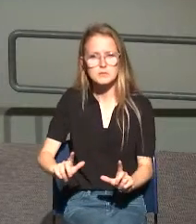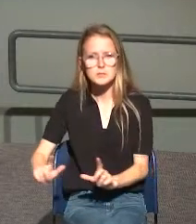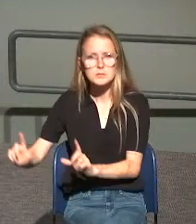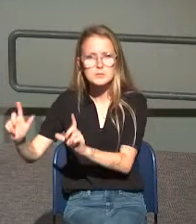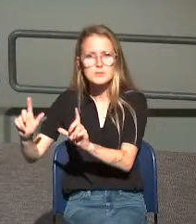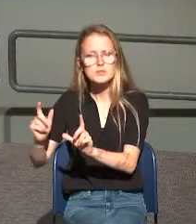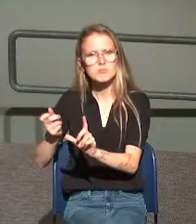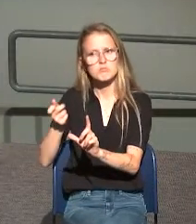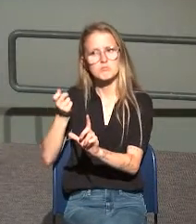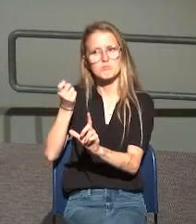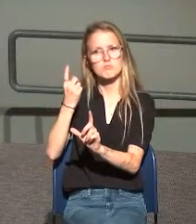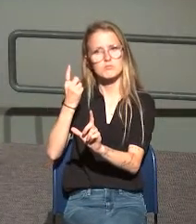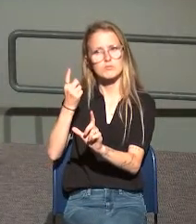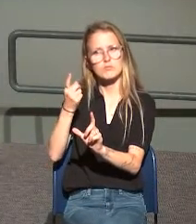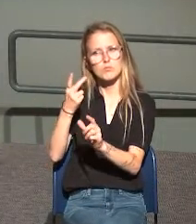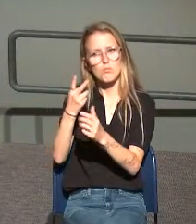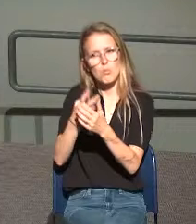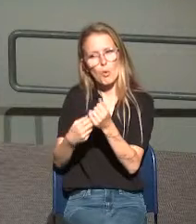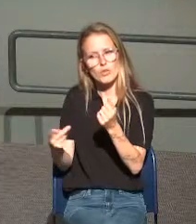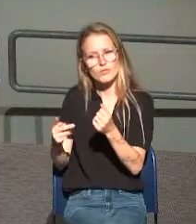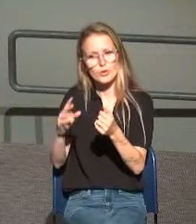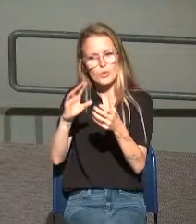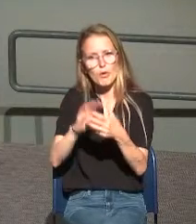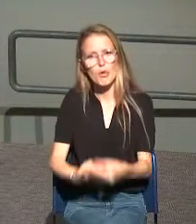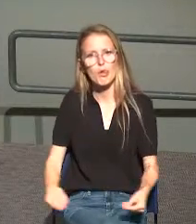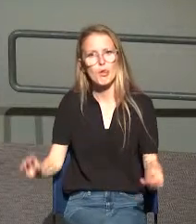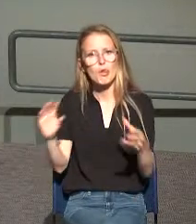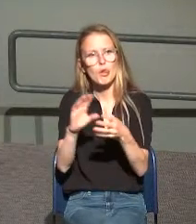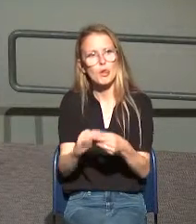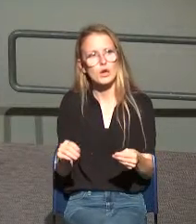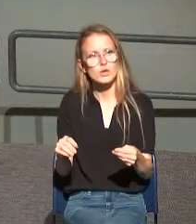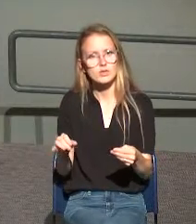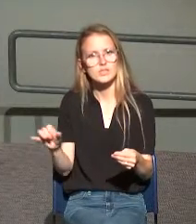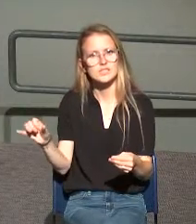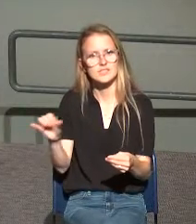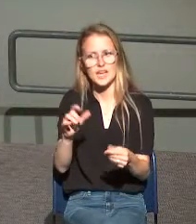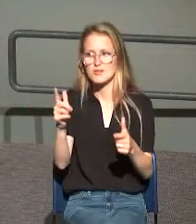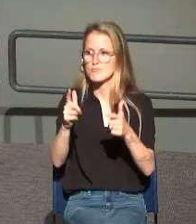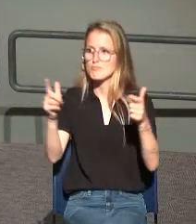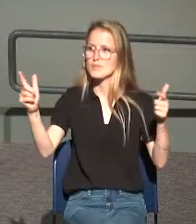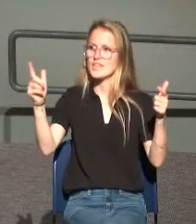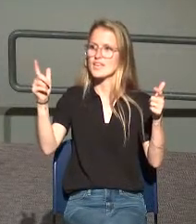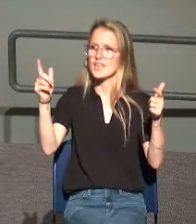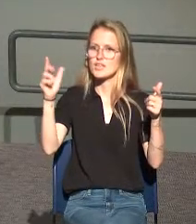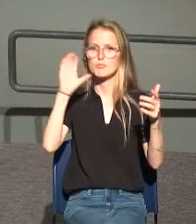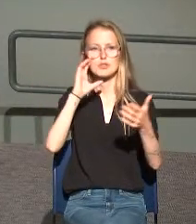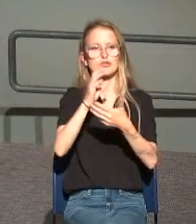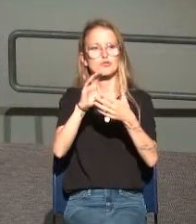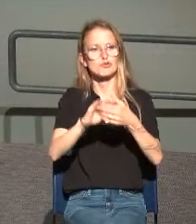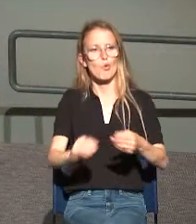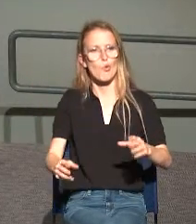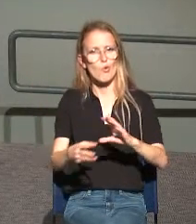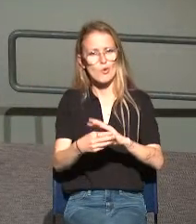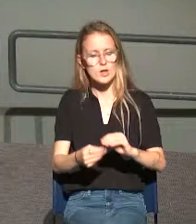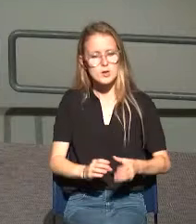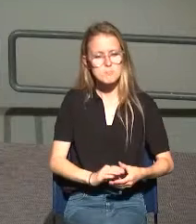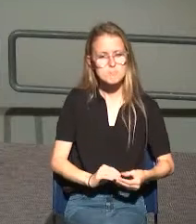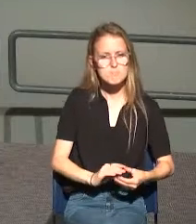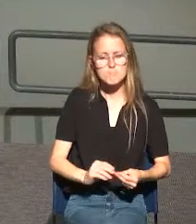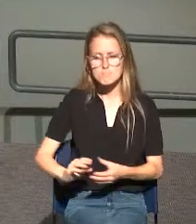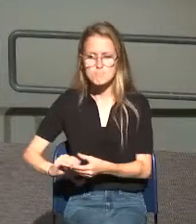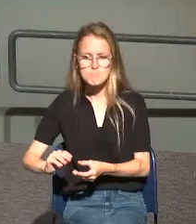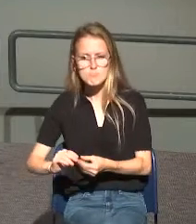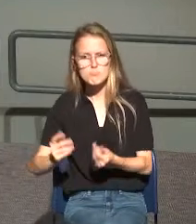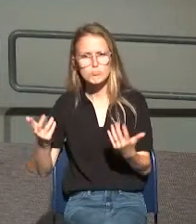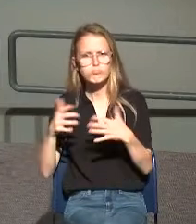a story that both of these books work so well together to tell this larger story. So I want to let you guys do most of the